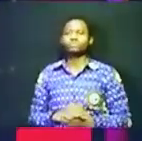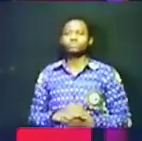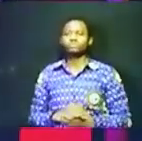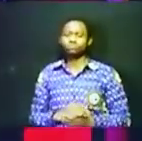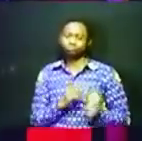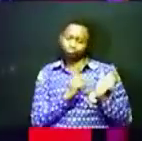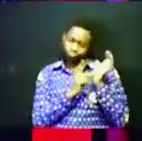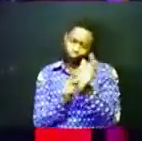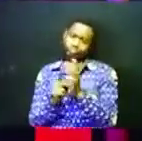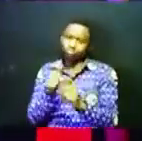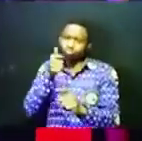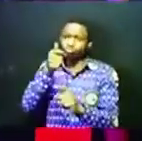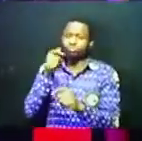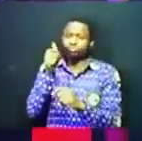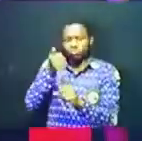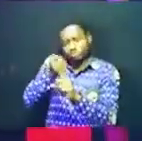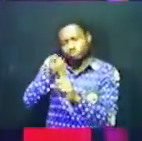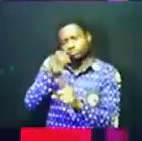Prove it.